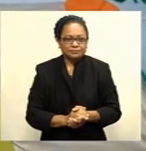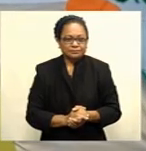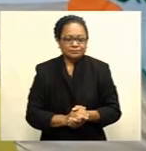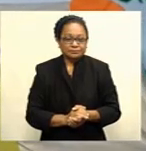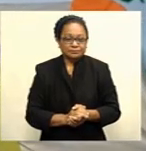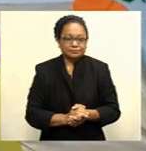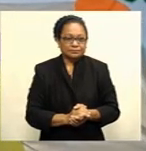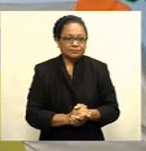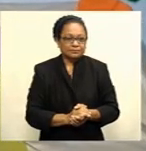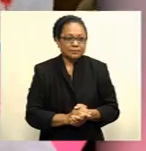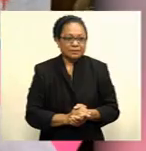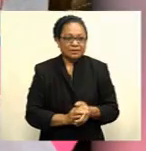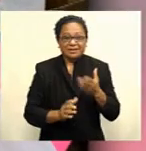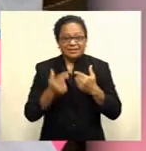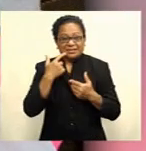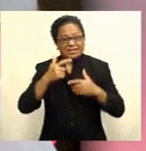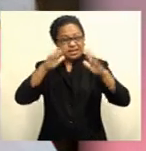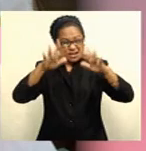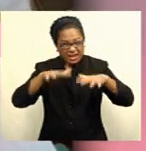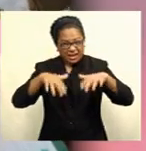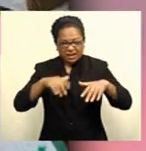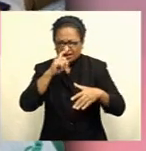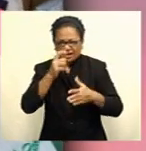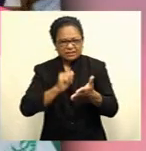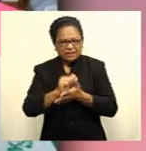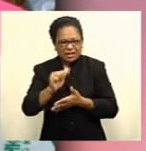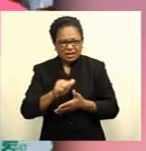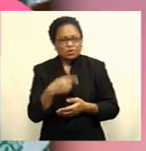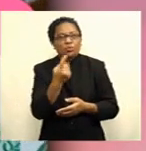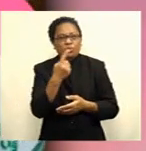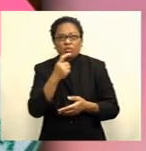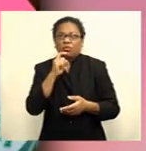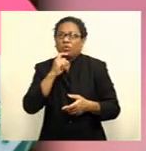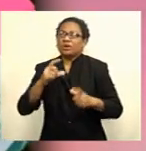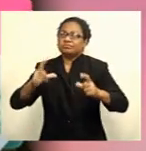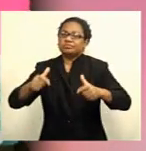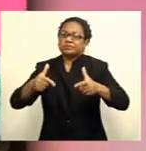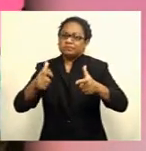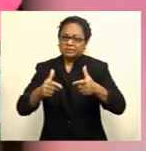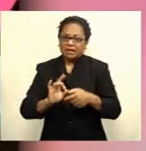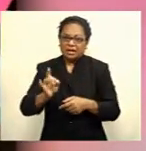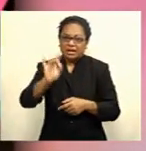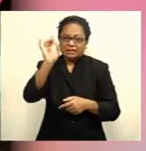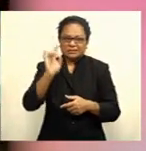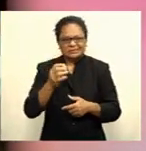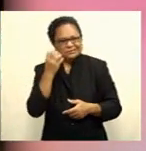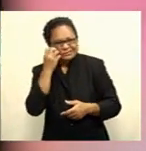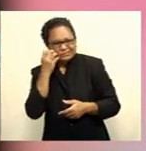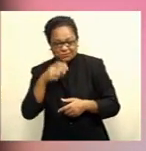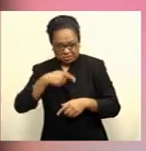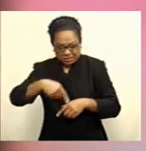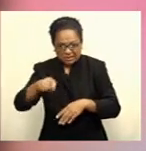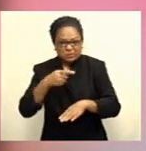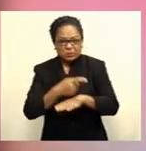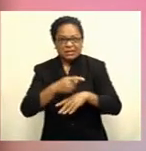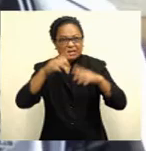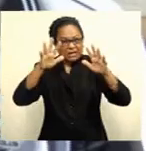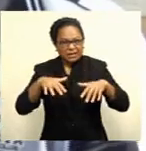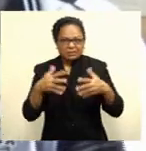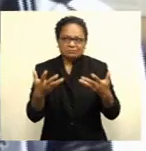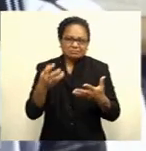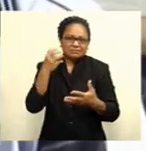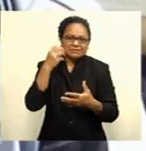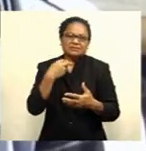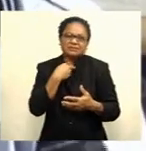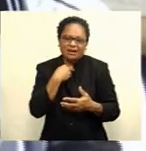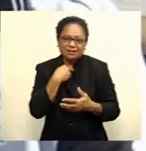It's rainy weather, you can't sell kite. No one's going to go and buy the kite now, all right? Maybe whole of this week rain, then nothing to do. But